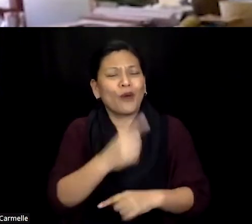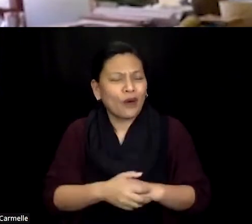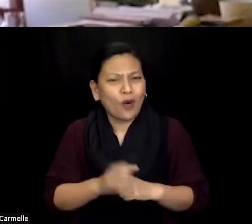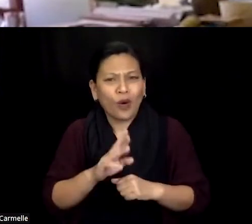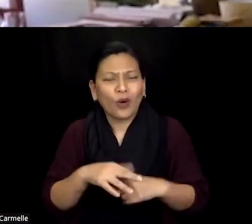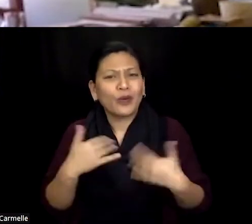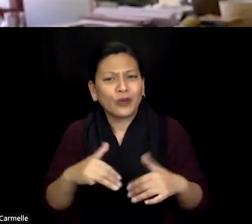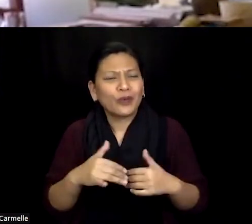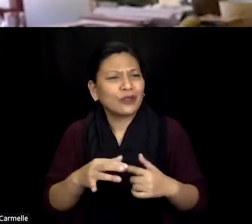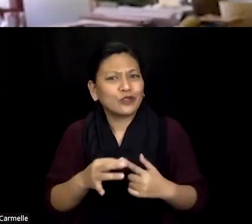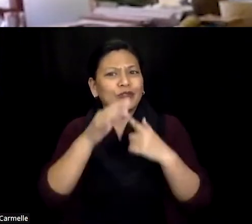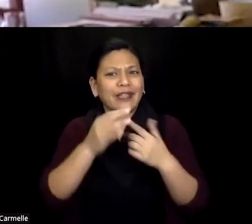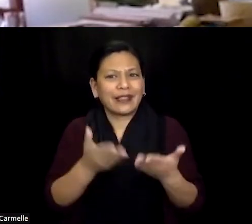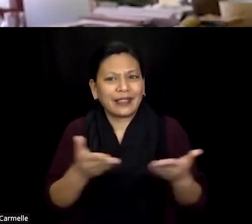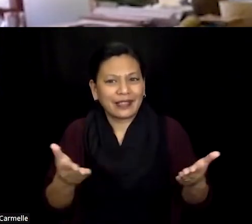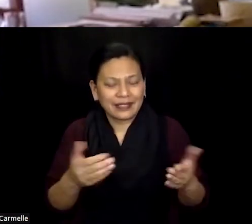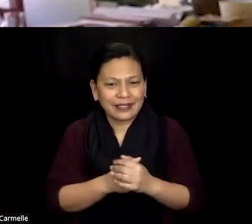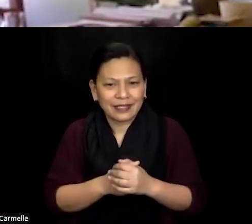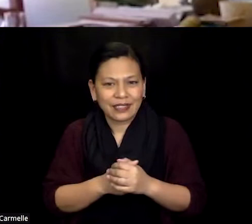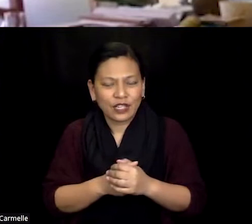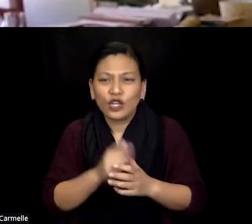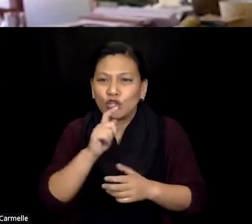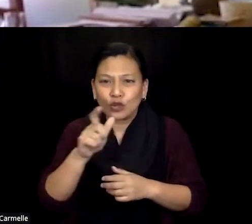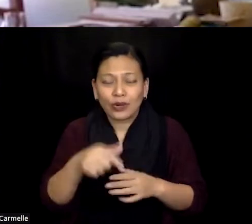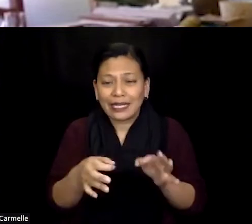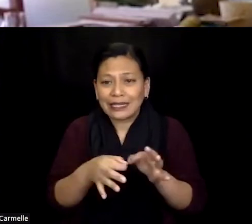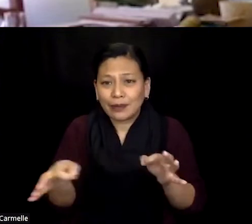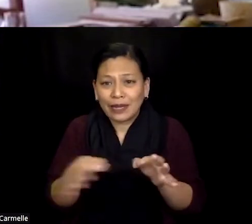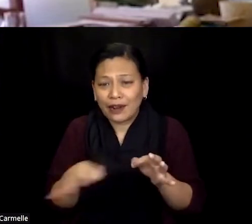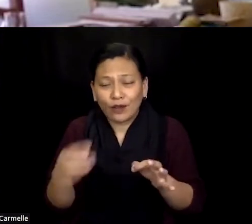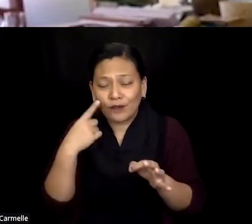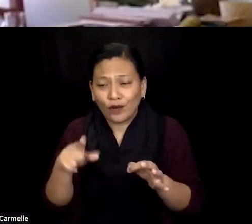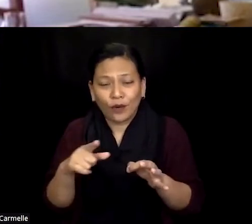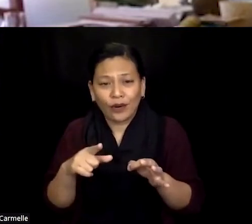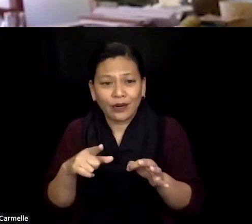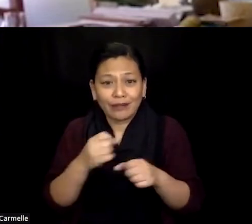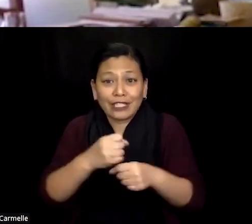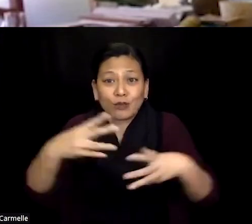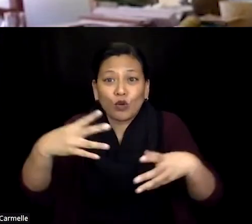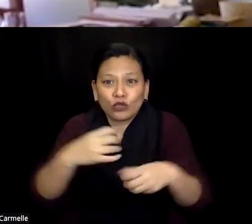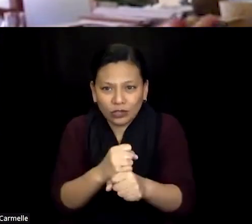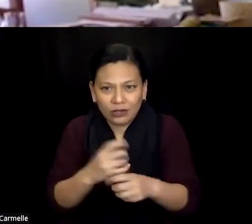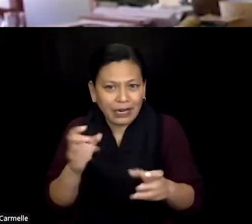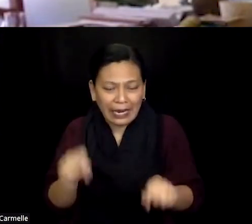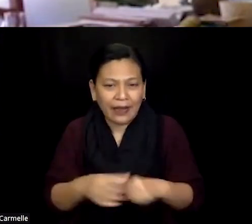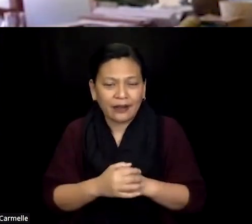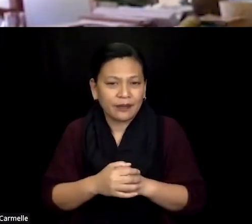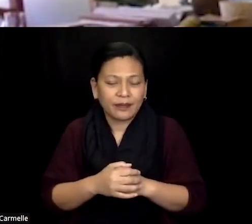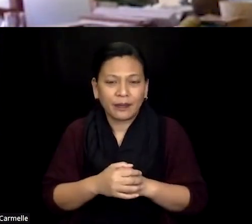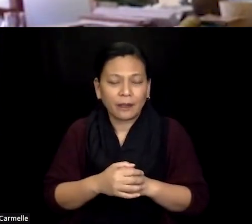because that sells overseas. You know, you don't need subtitles for an explosion. It, you know, you can sell the rights